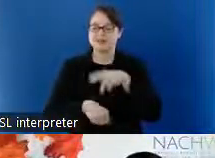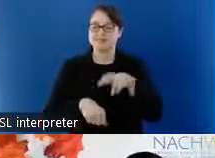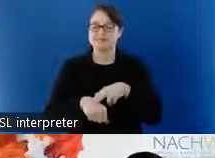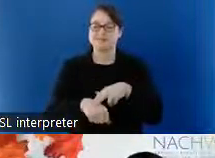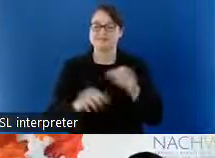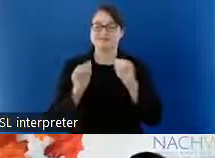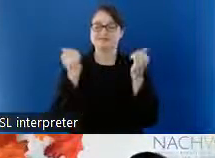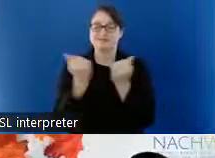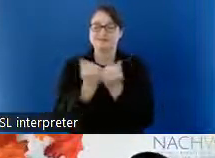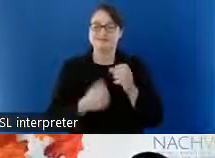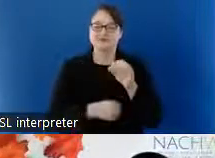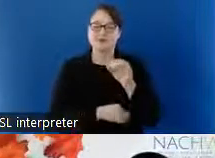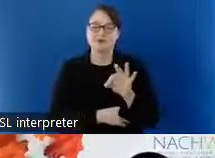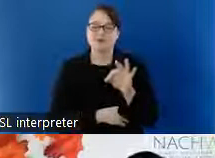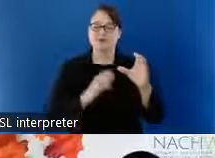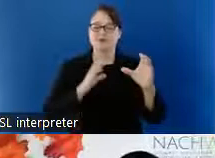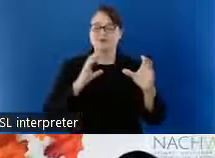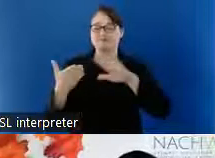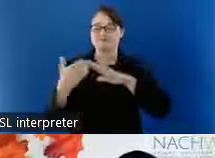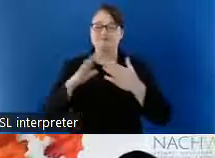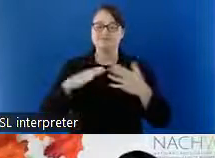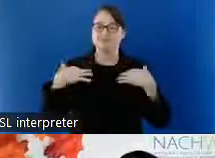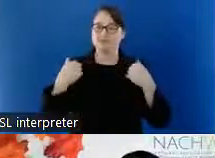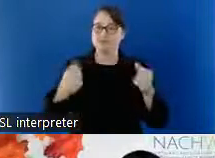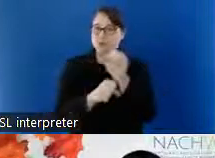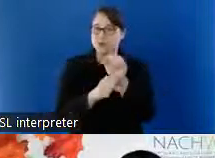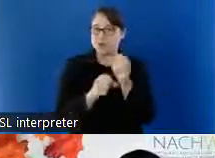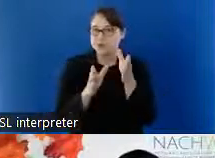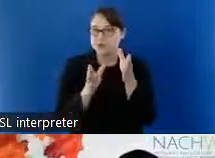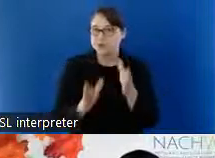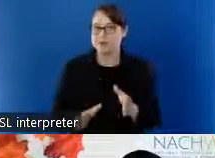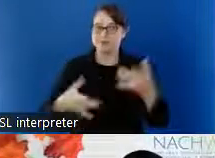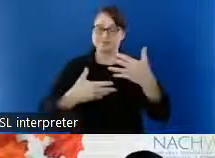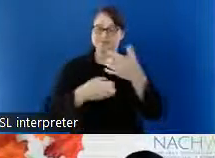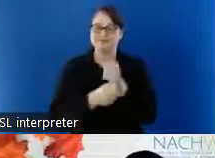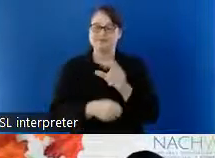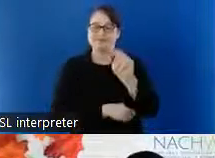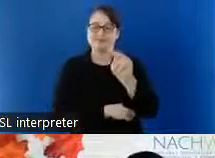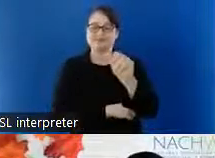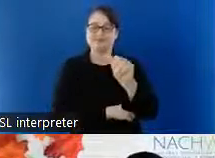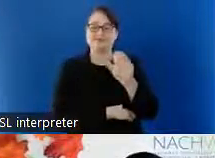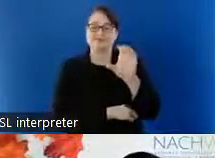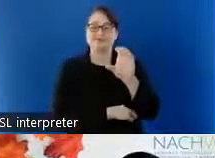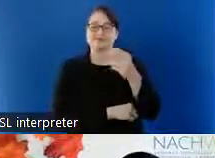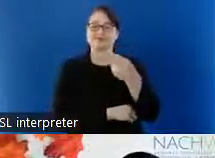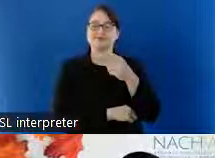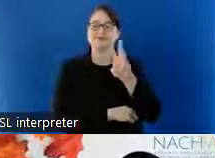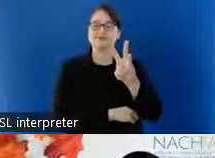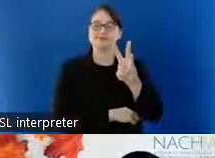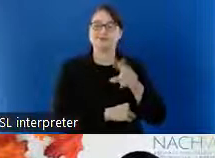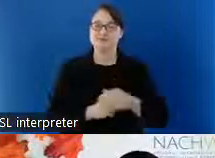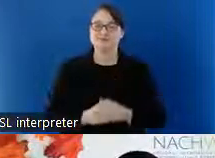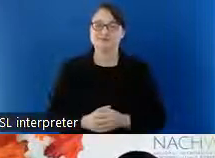la escucha la presentación en español, haga clic en este icono en la parte inferior de